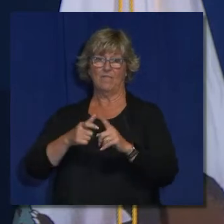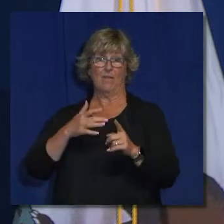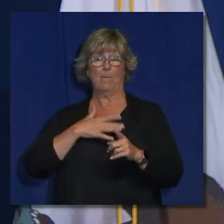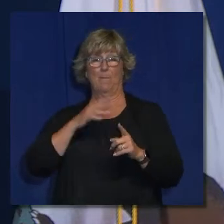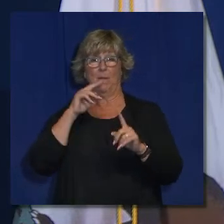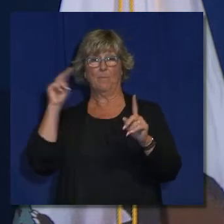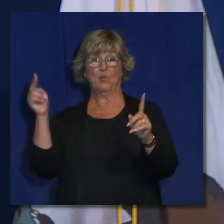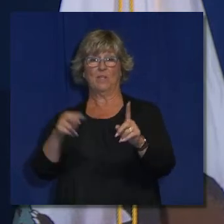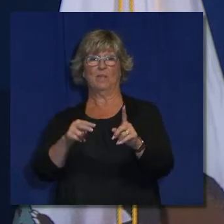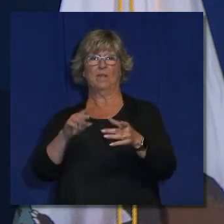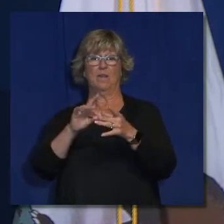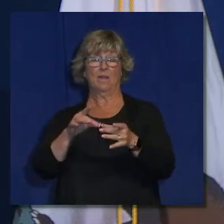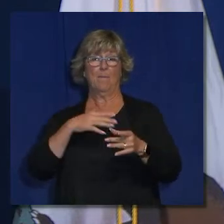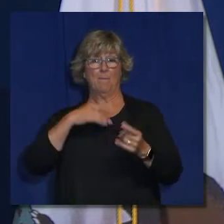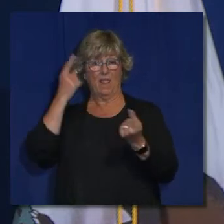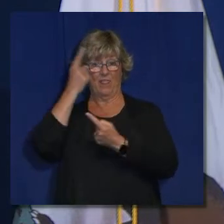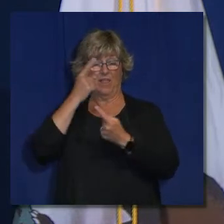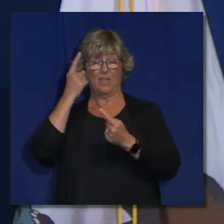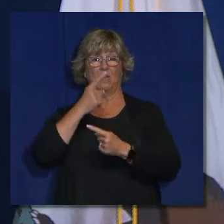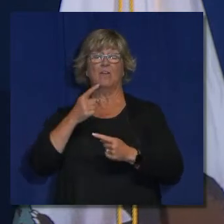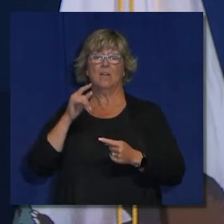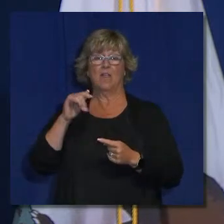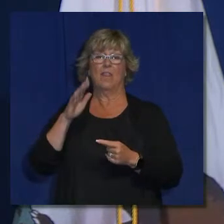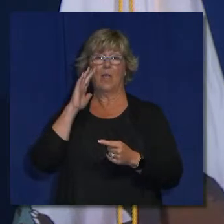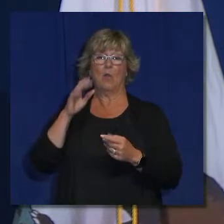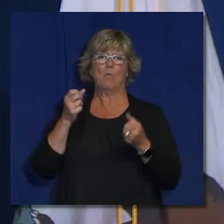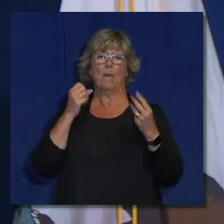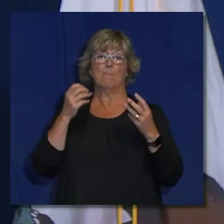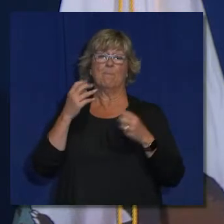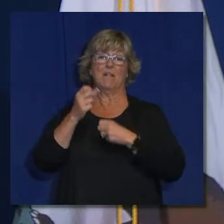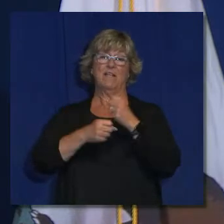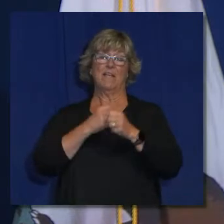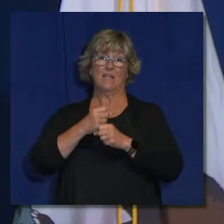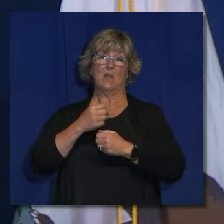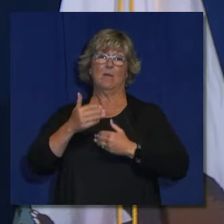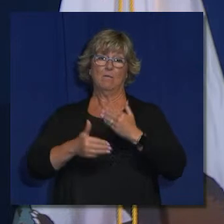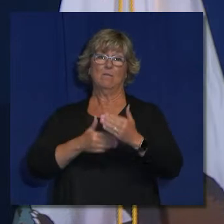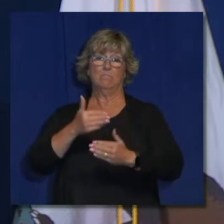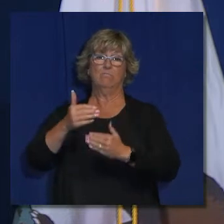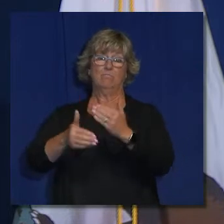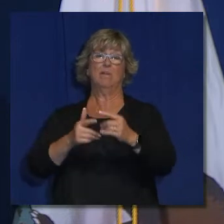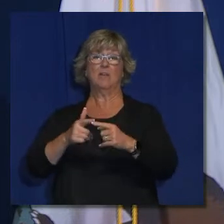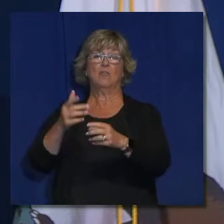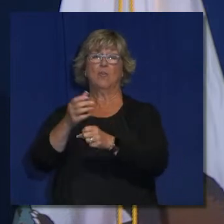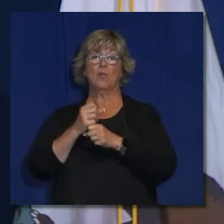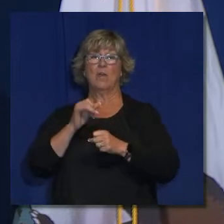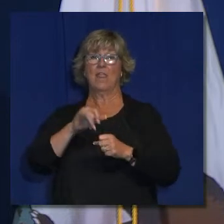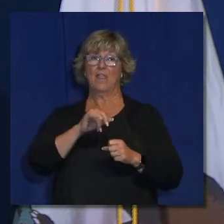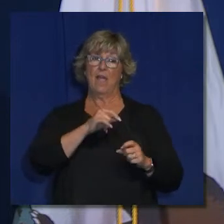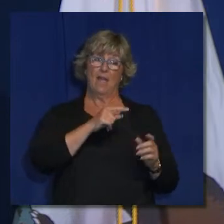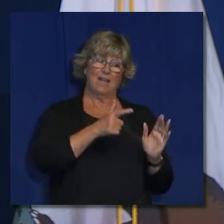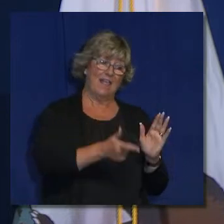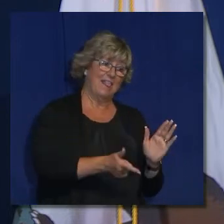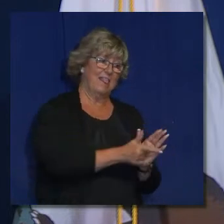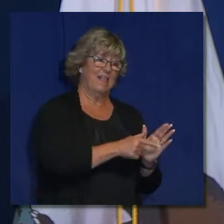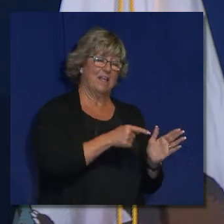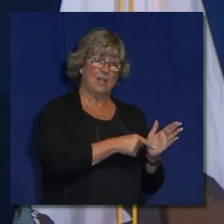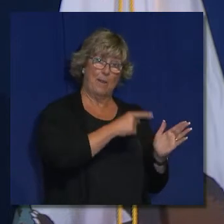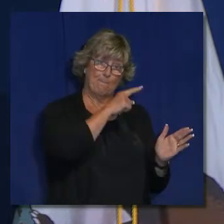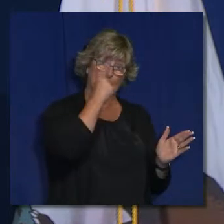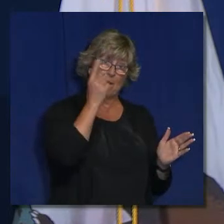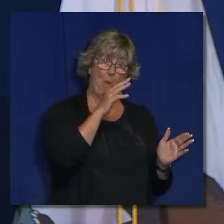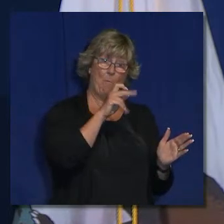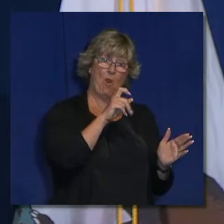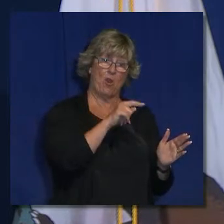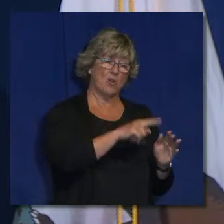humble perspective in terms of my thinking. This will be a multi-year process to get that black market, get it on the retreat,